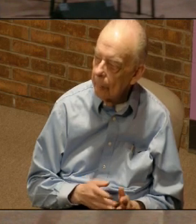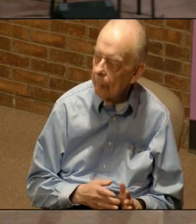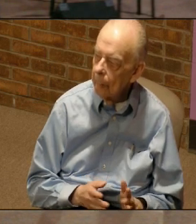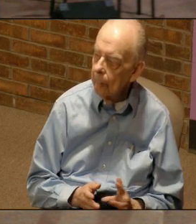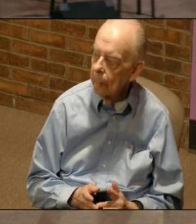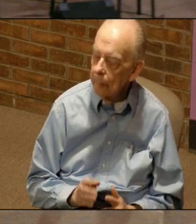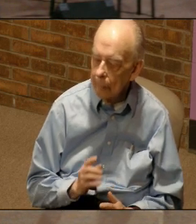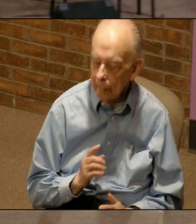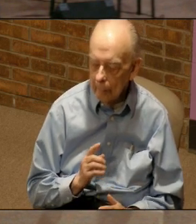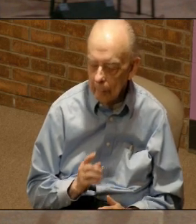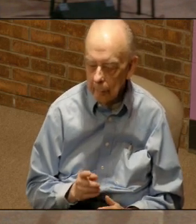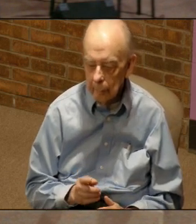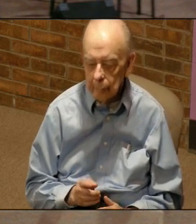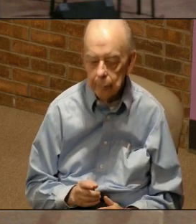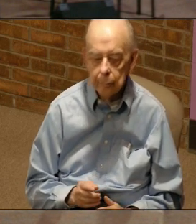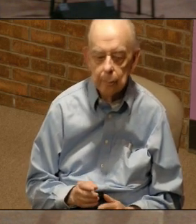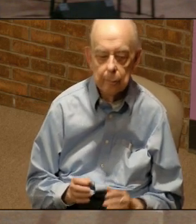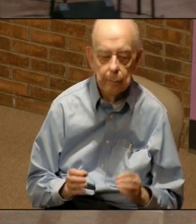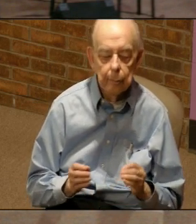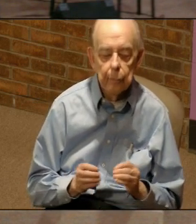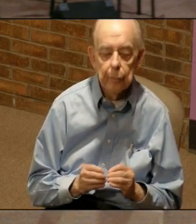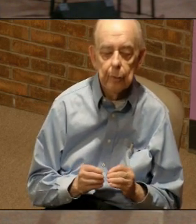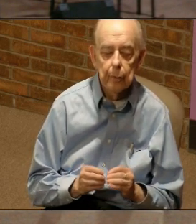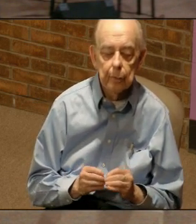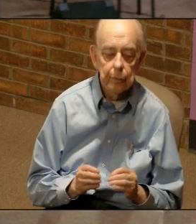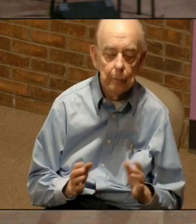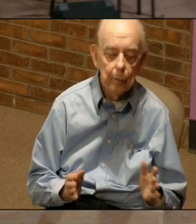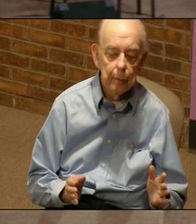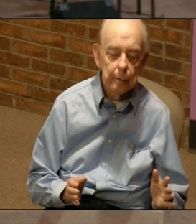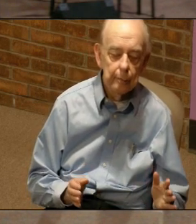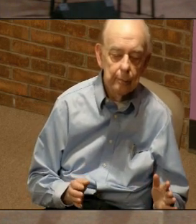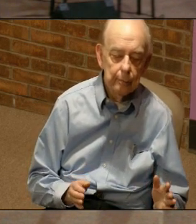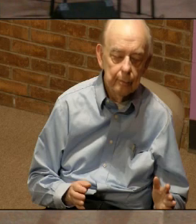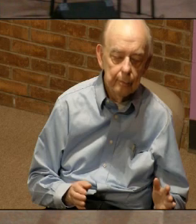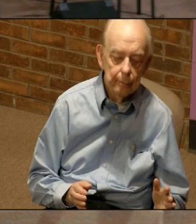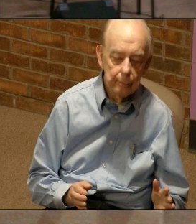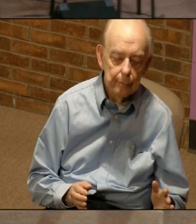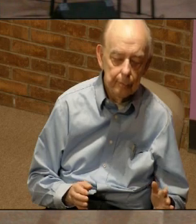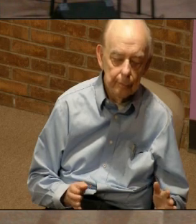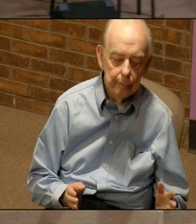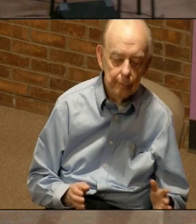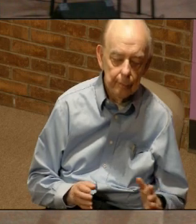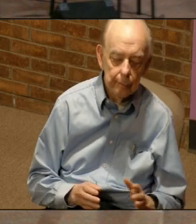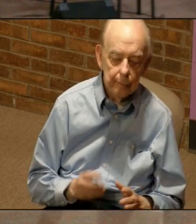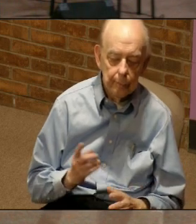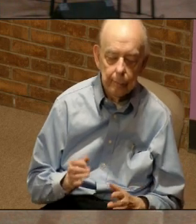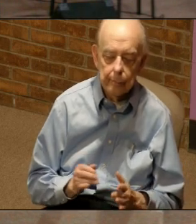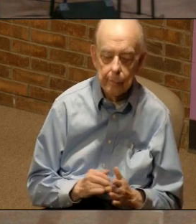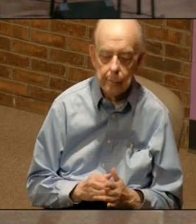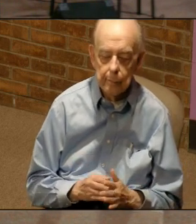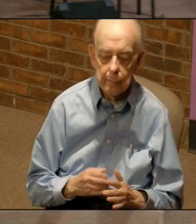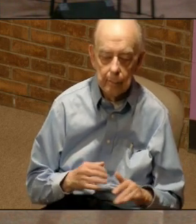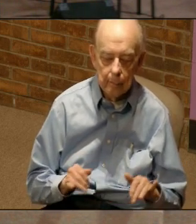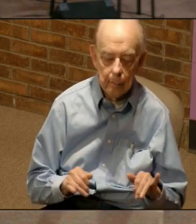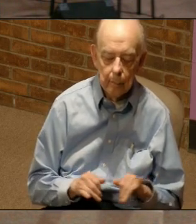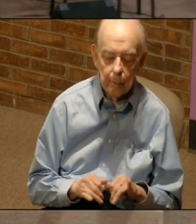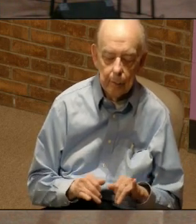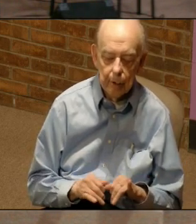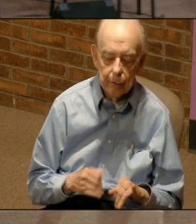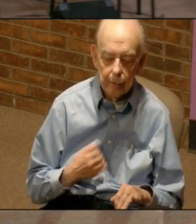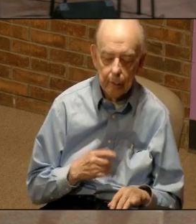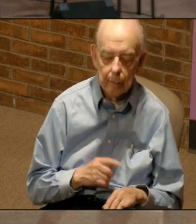Jesus is so much more that you think about it. We measure our